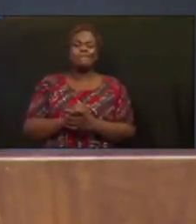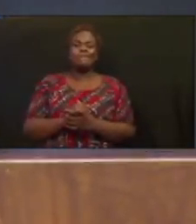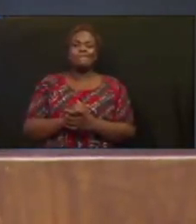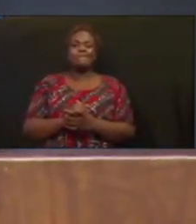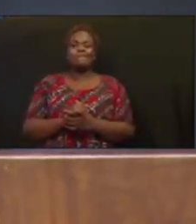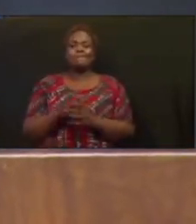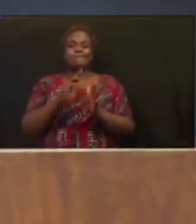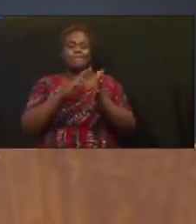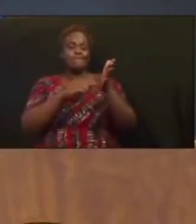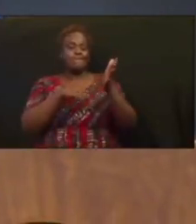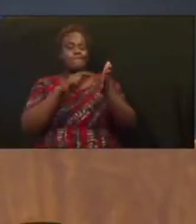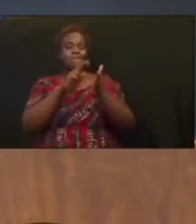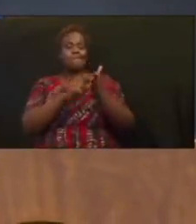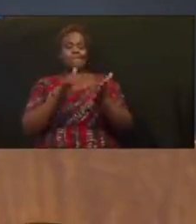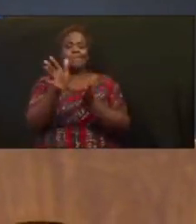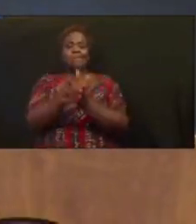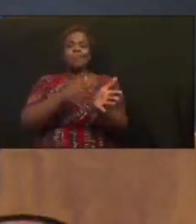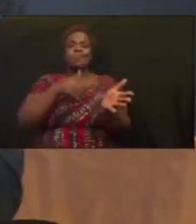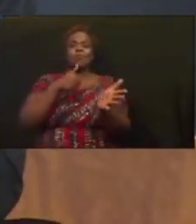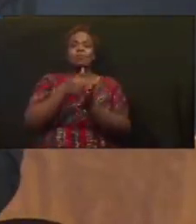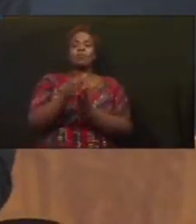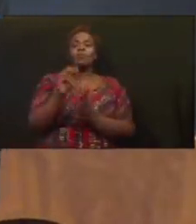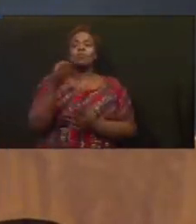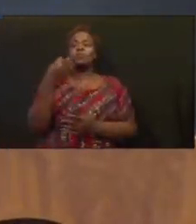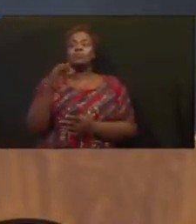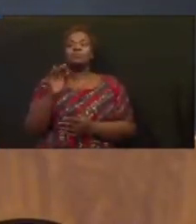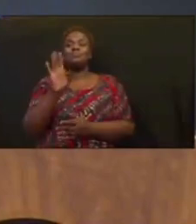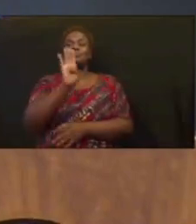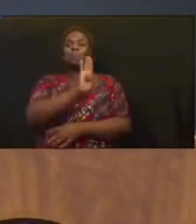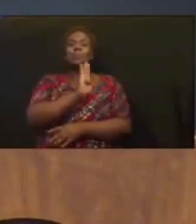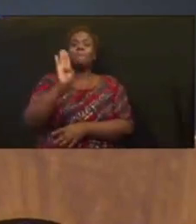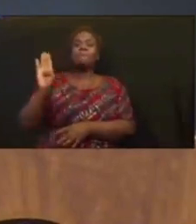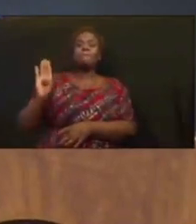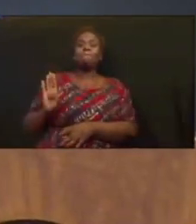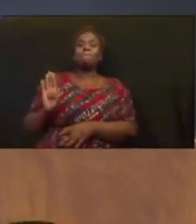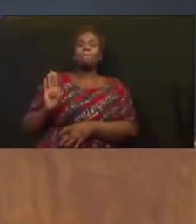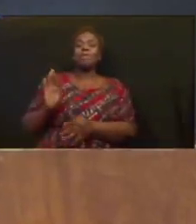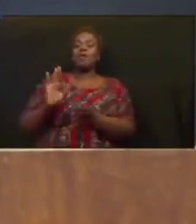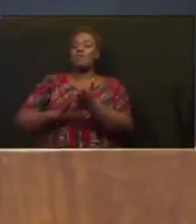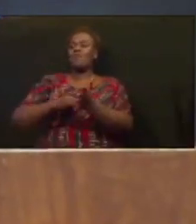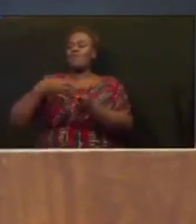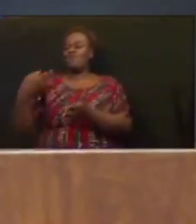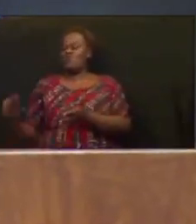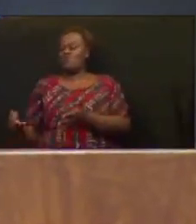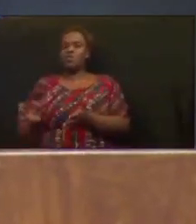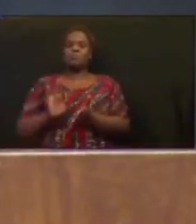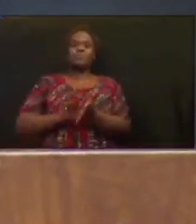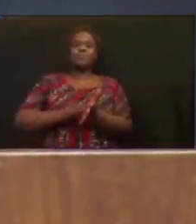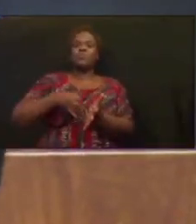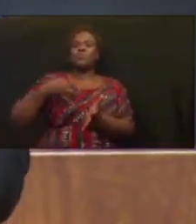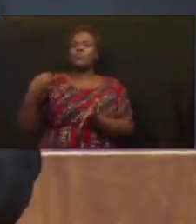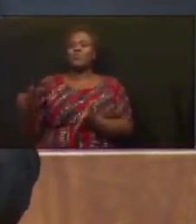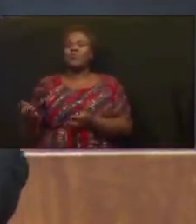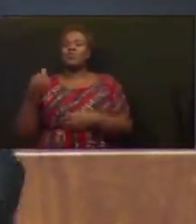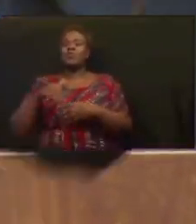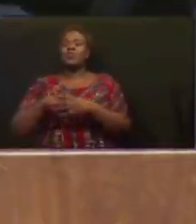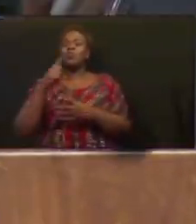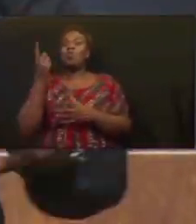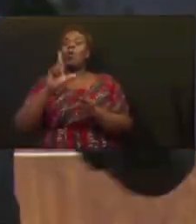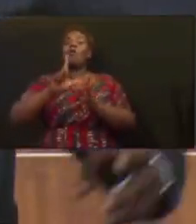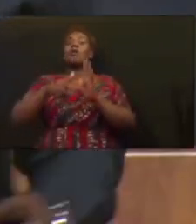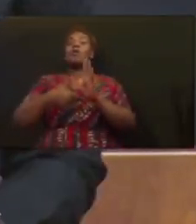Read about the destruction of Babylon. Babylon the Great is fallen, is fallen, is fallen. In 1 hour,